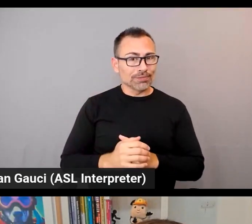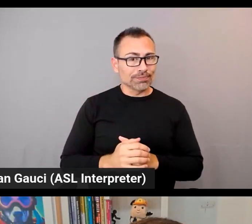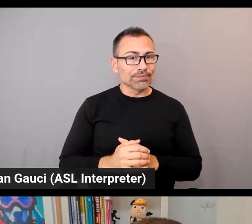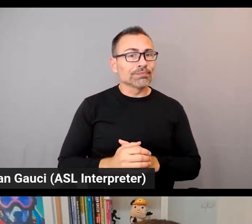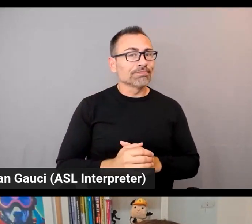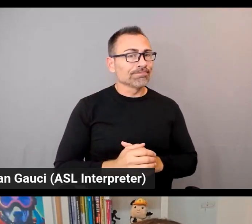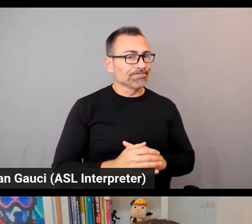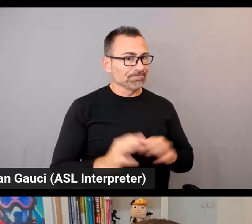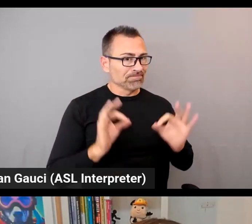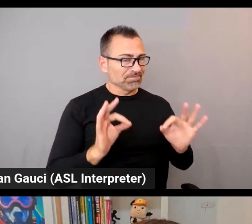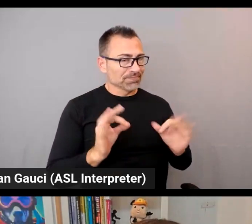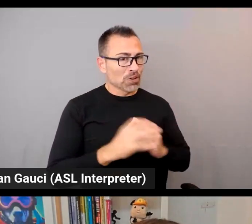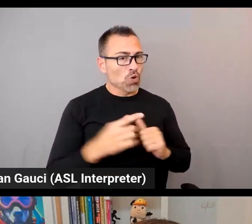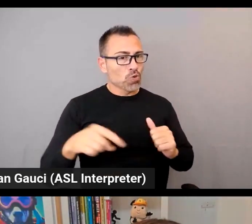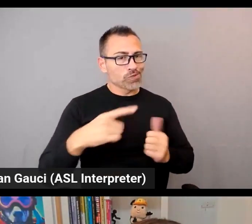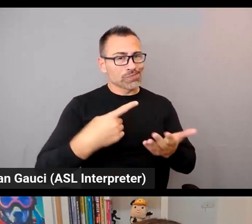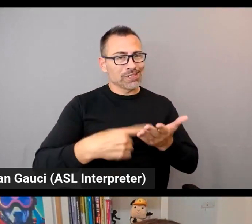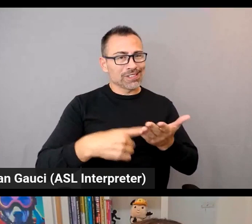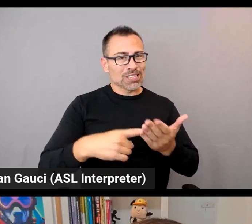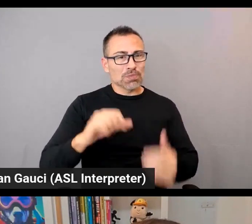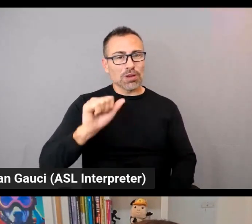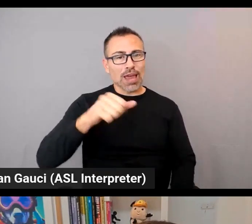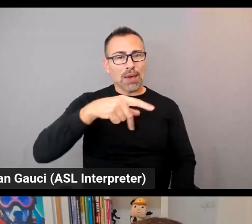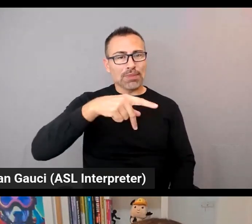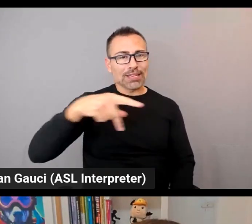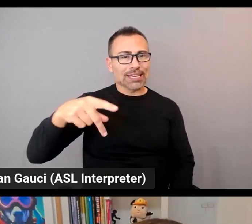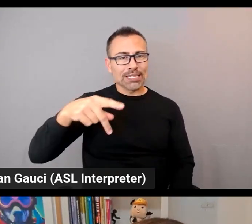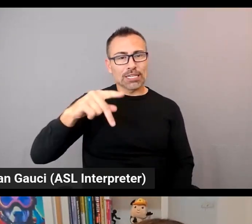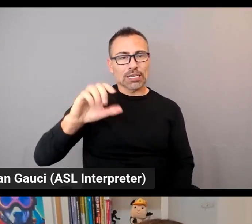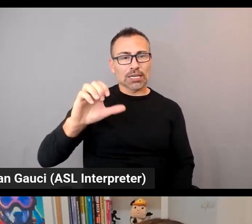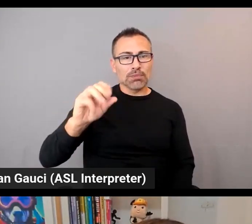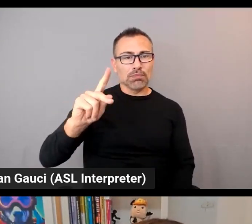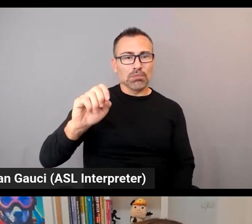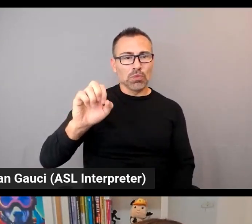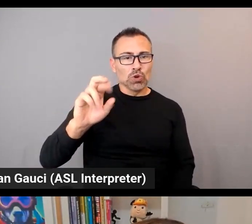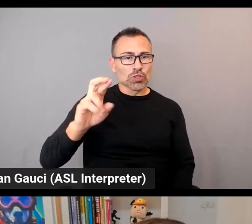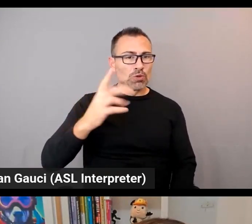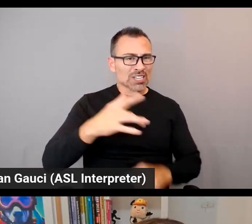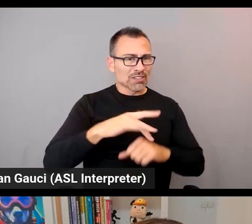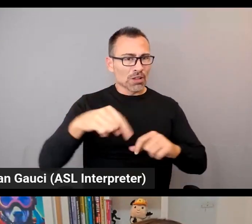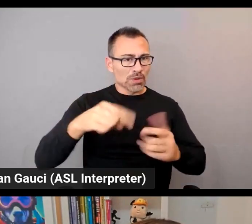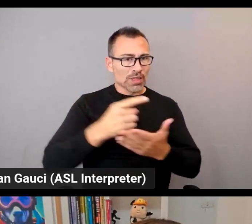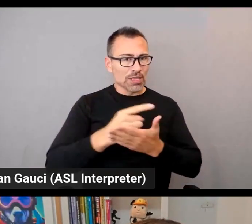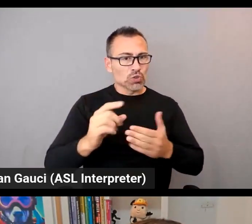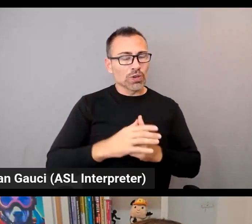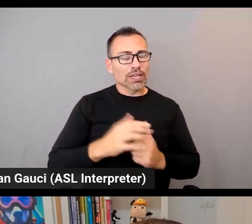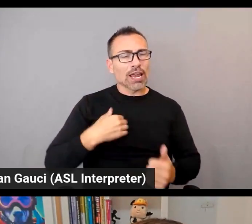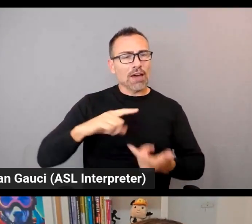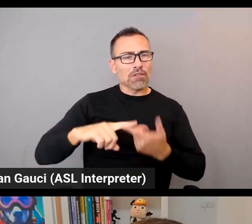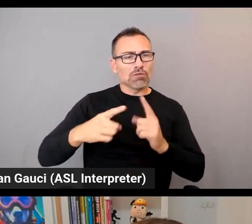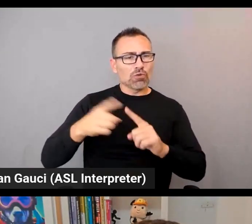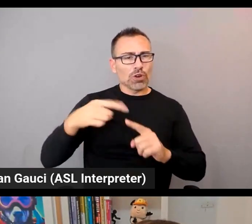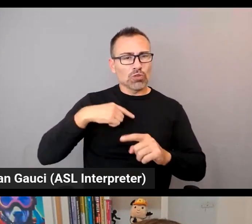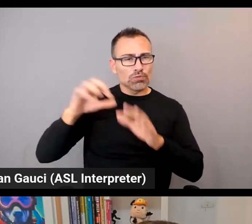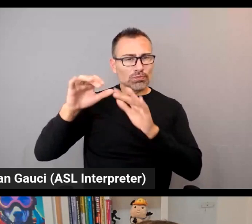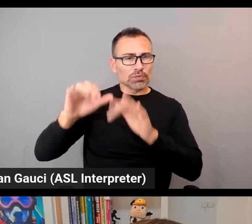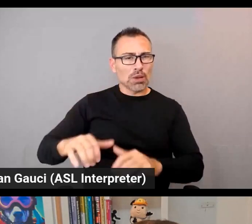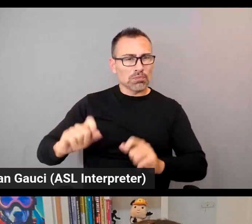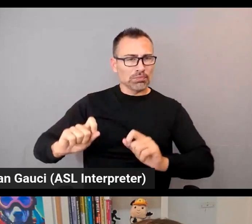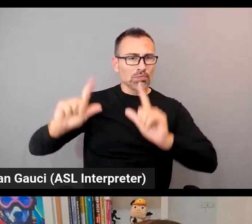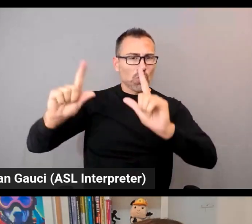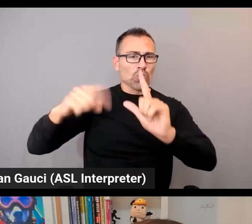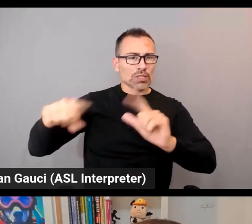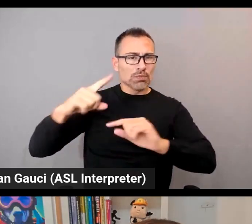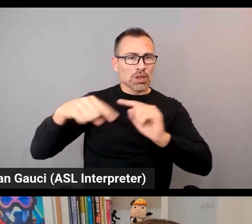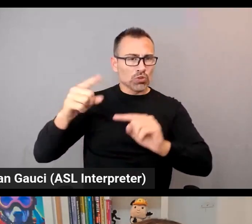Composer, which became generally available this week. And I think my colleague Chani on the news blog has got a post out about it, which you can go and check out later